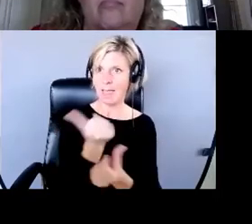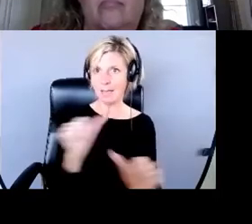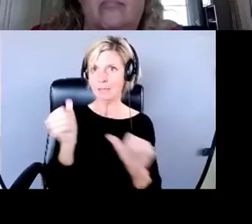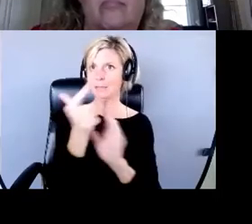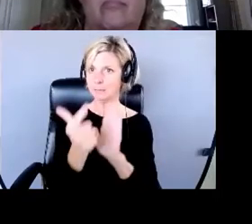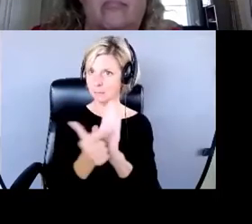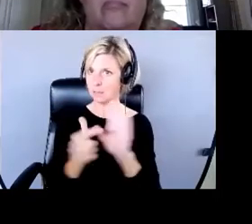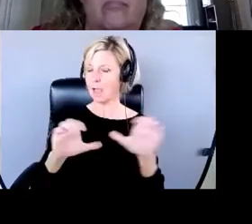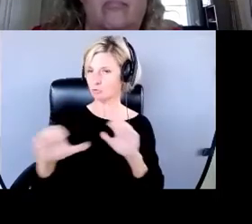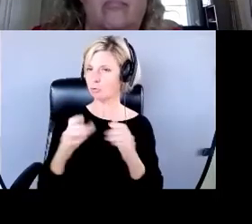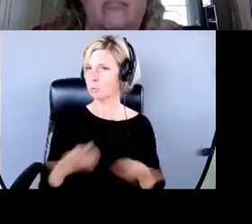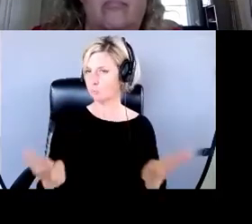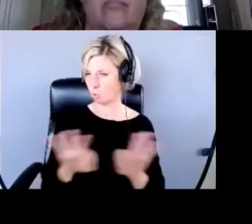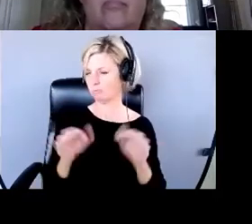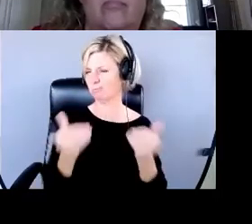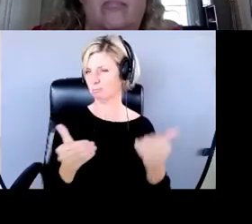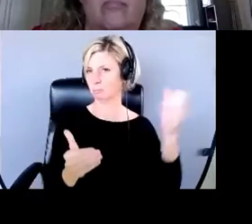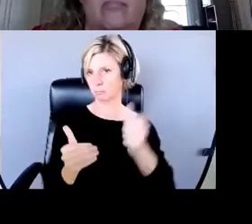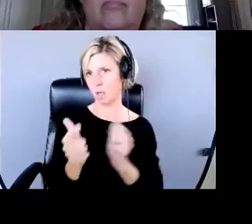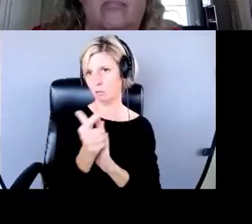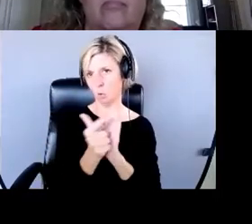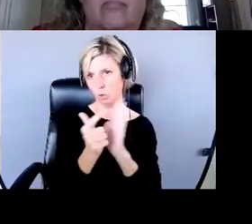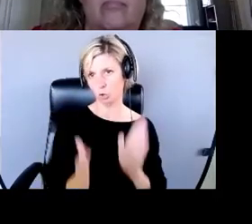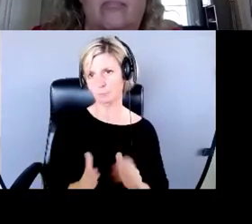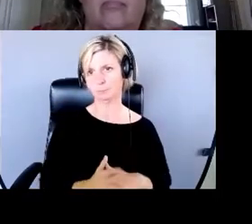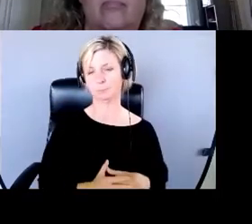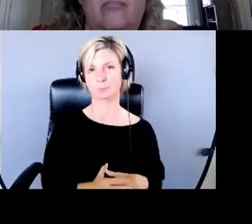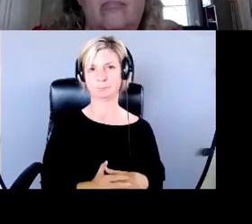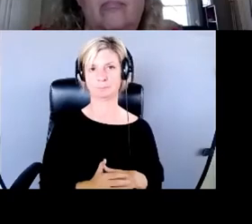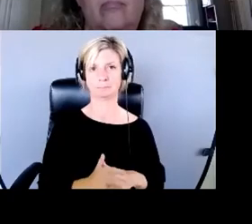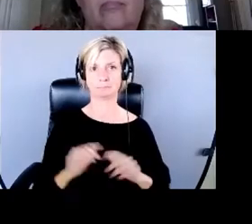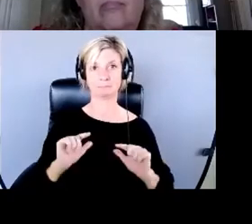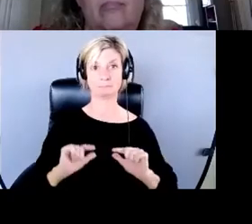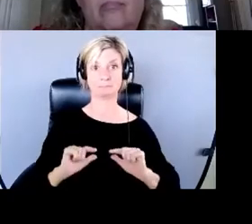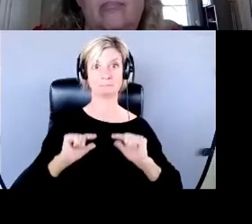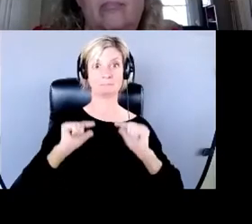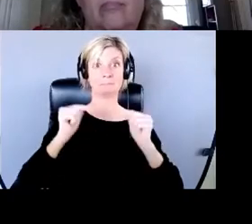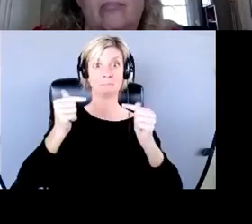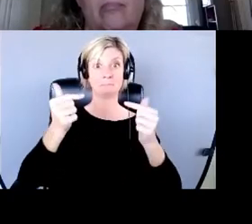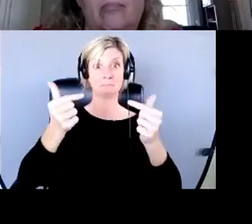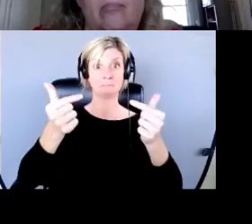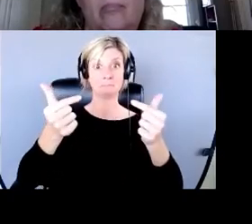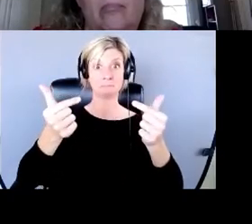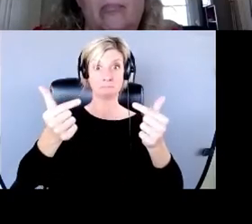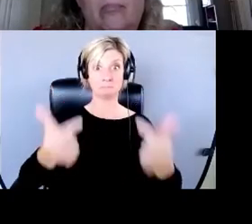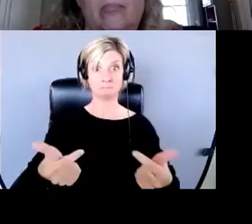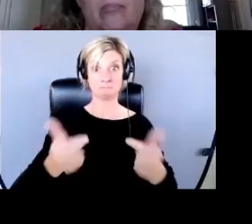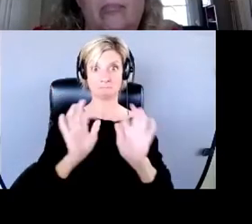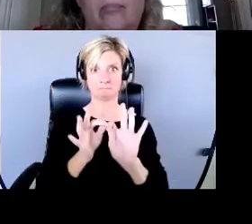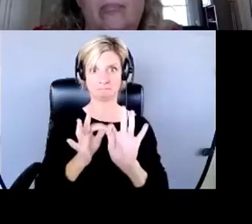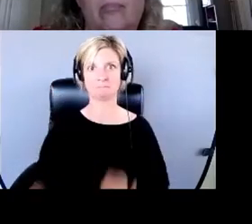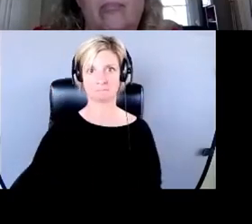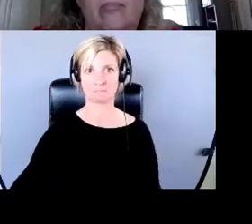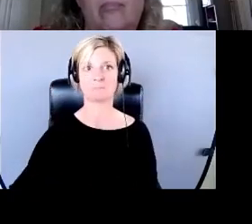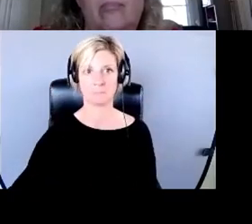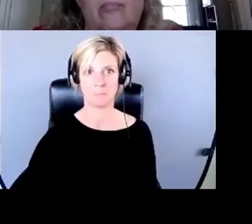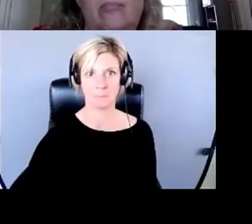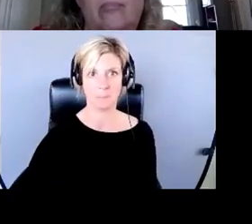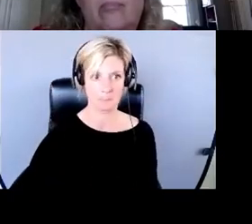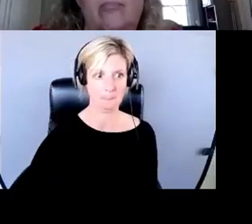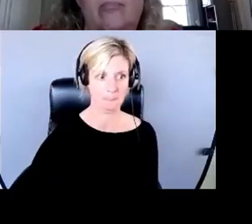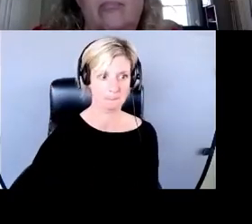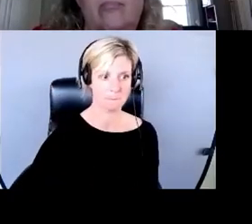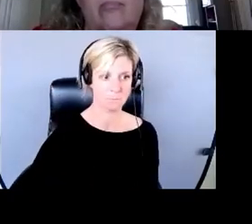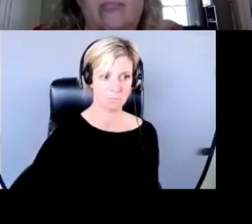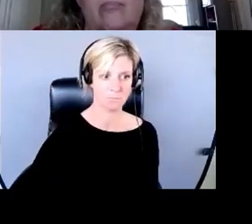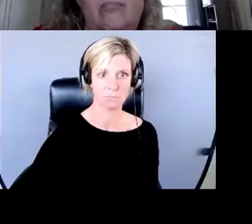you, without having to mediate and in fact repel the person who may be doing the abusing, you're